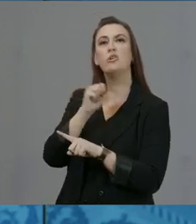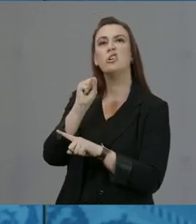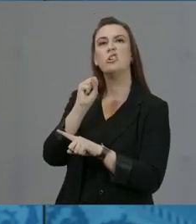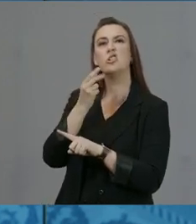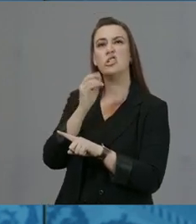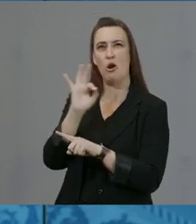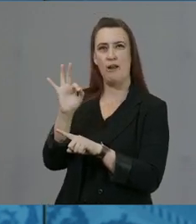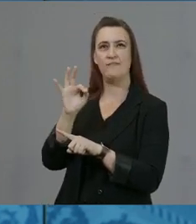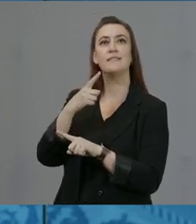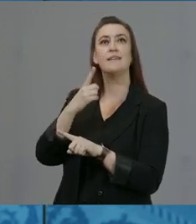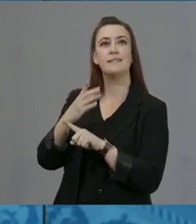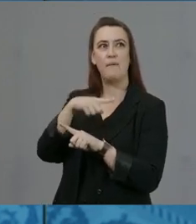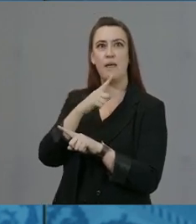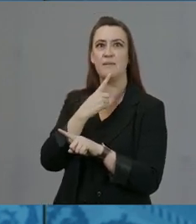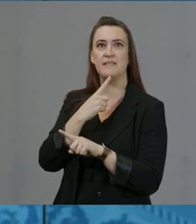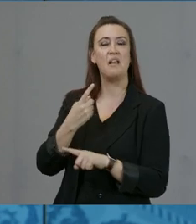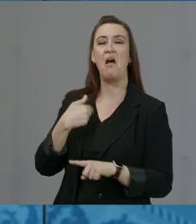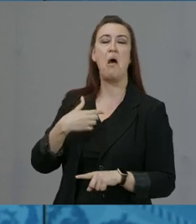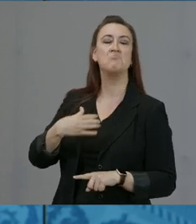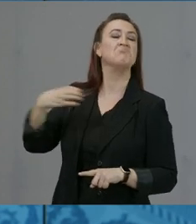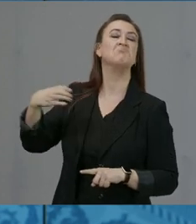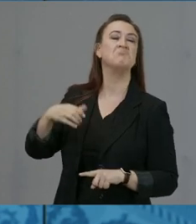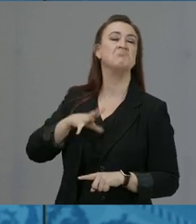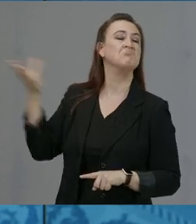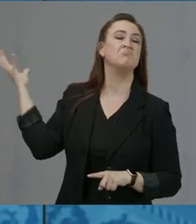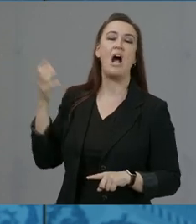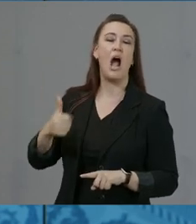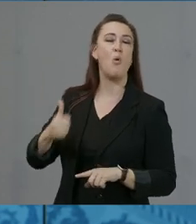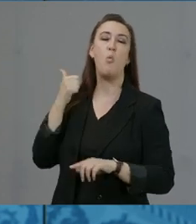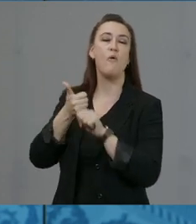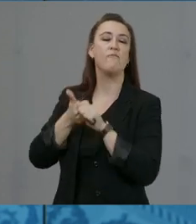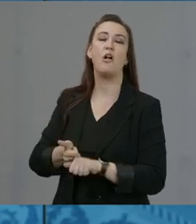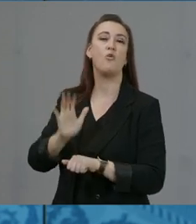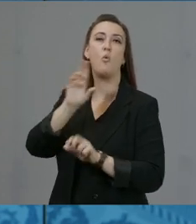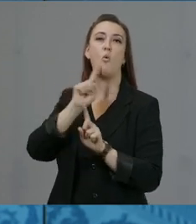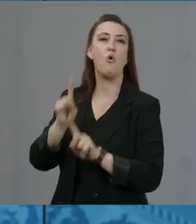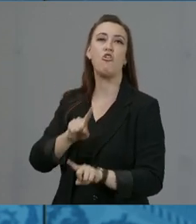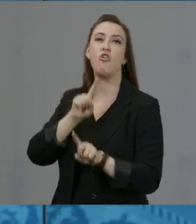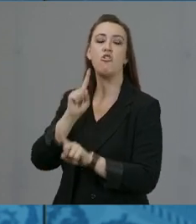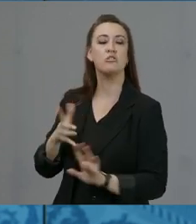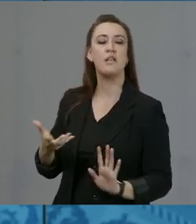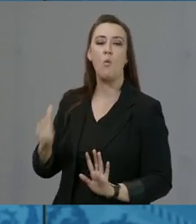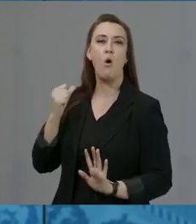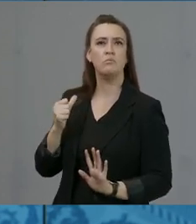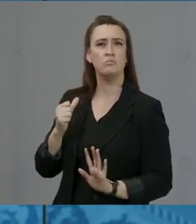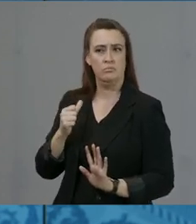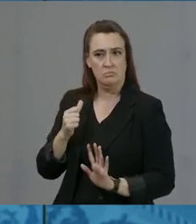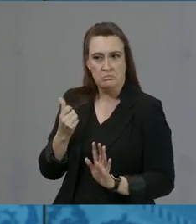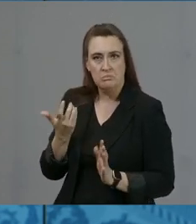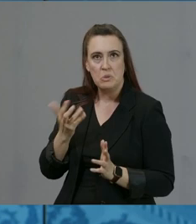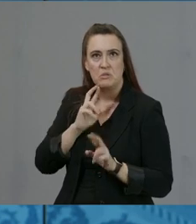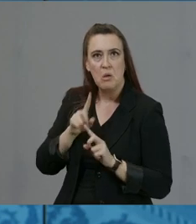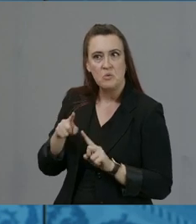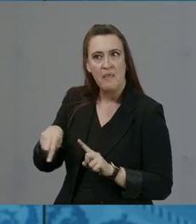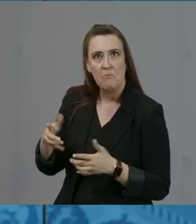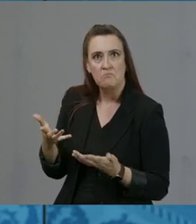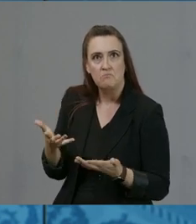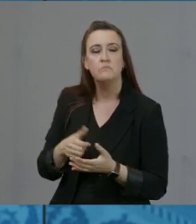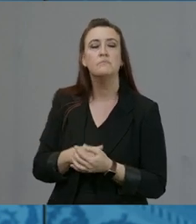say they're going to disobey your orders and they won't enforce them? What's your message? This may be the answer to several questions this